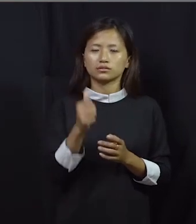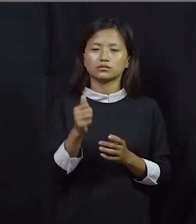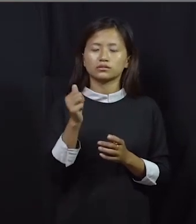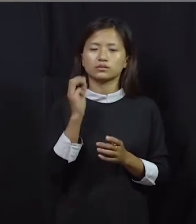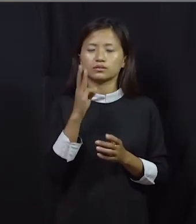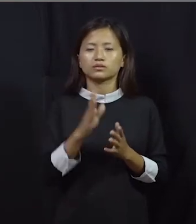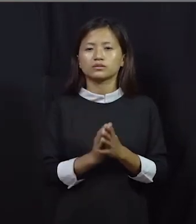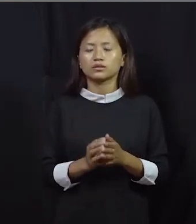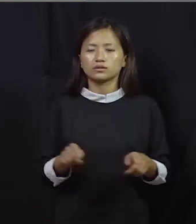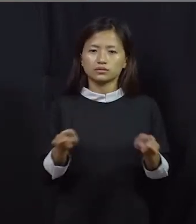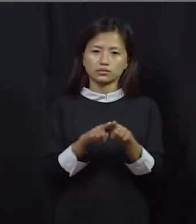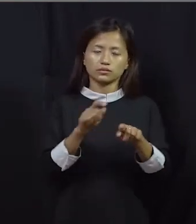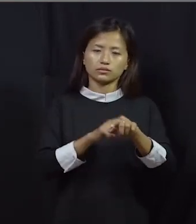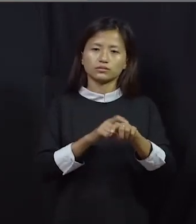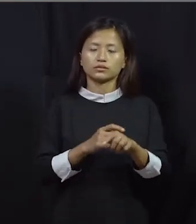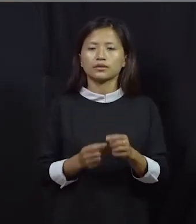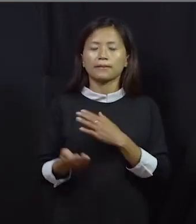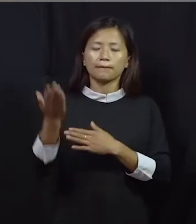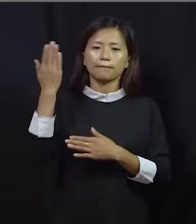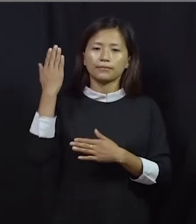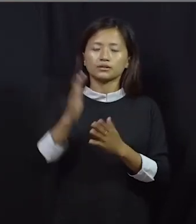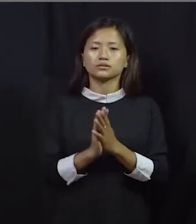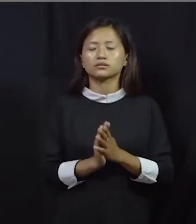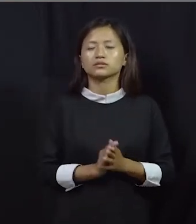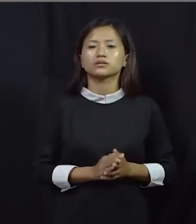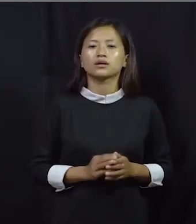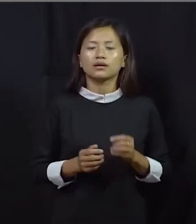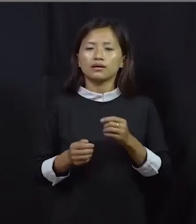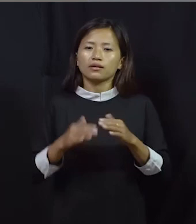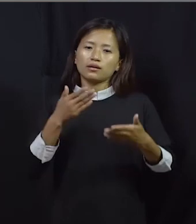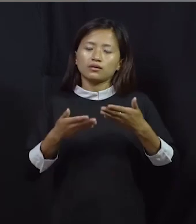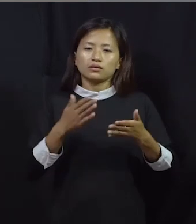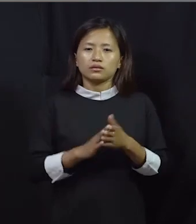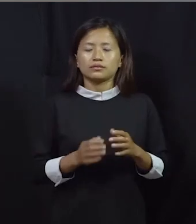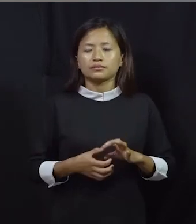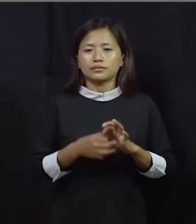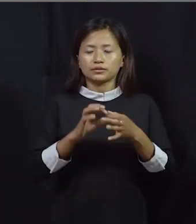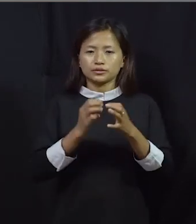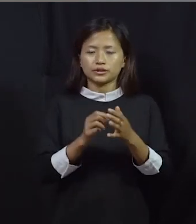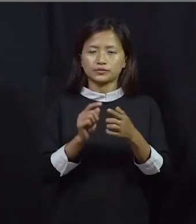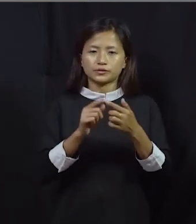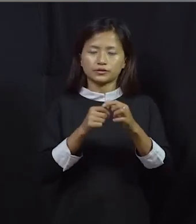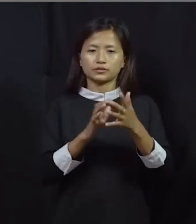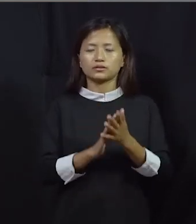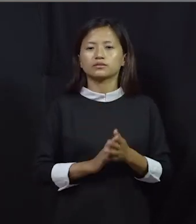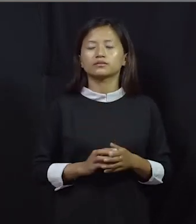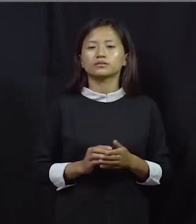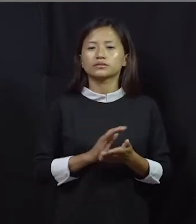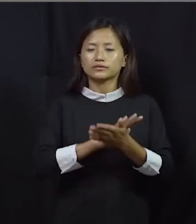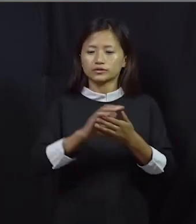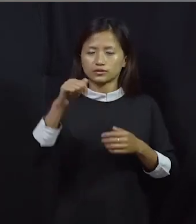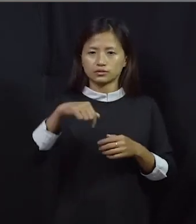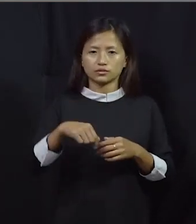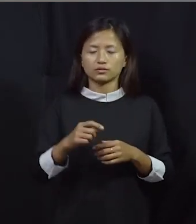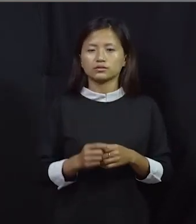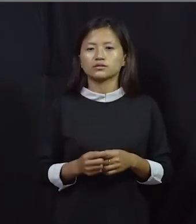At the same time, remember the past adjustment, calculation of past adjustment, then partnership deed. With this, we have come to the end